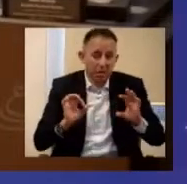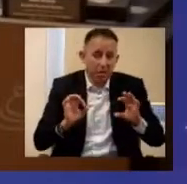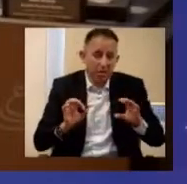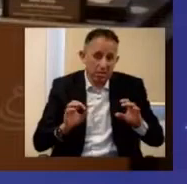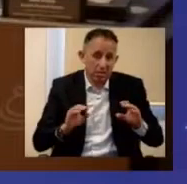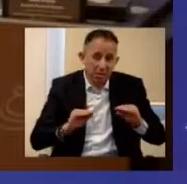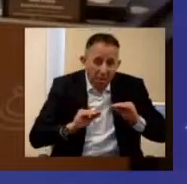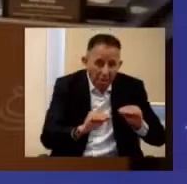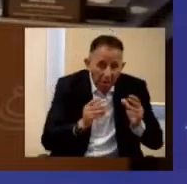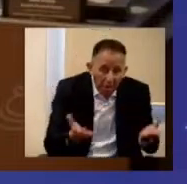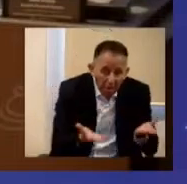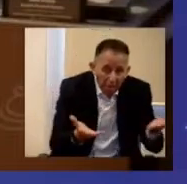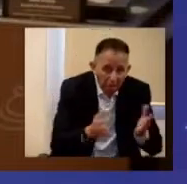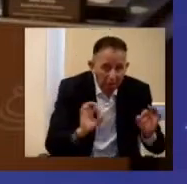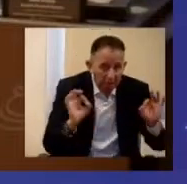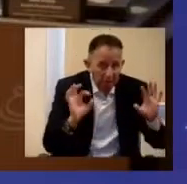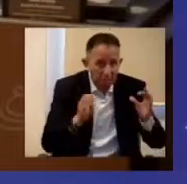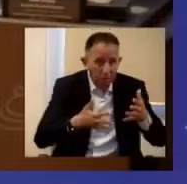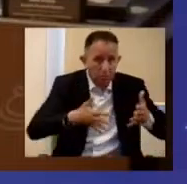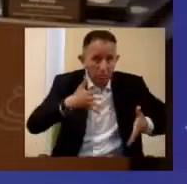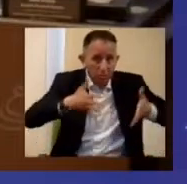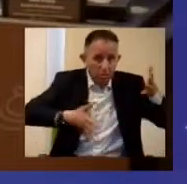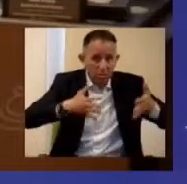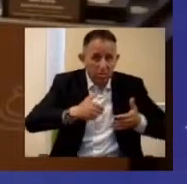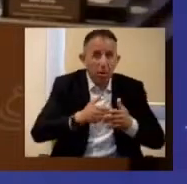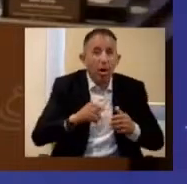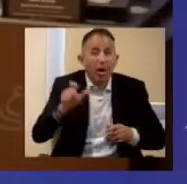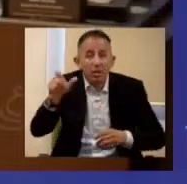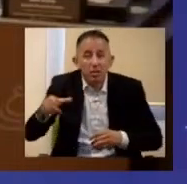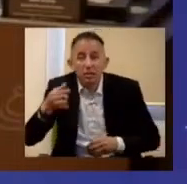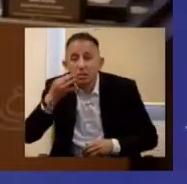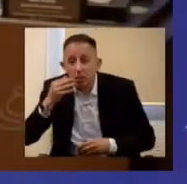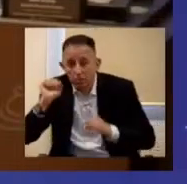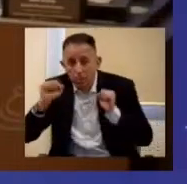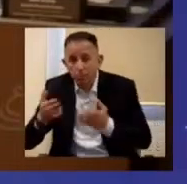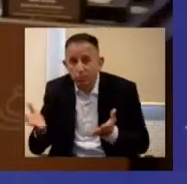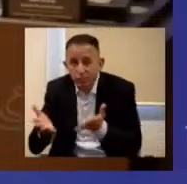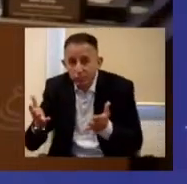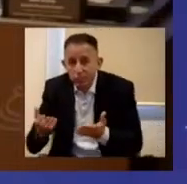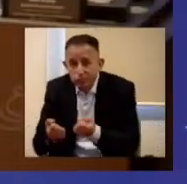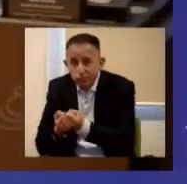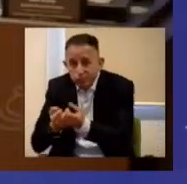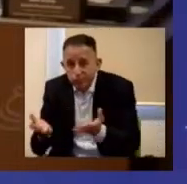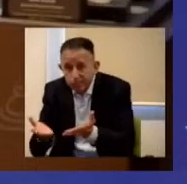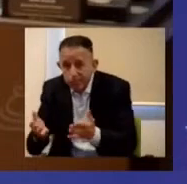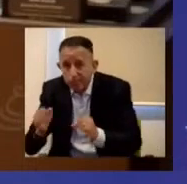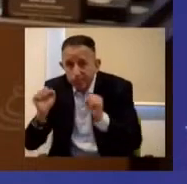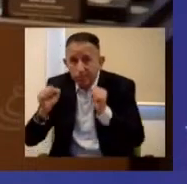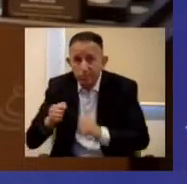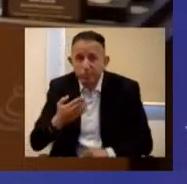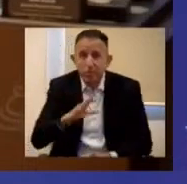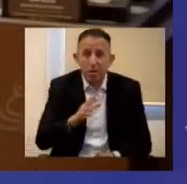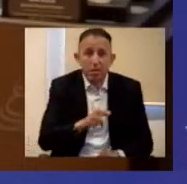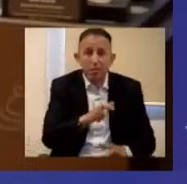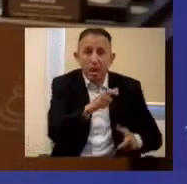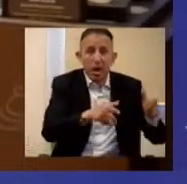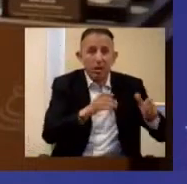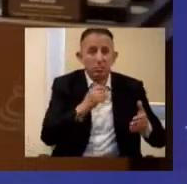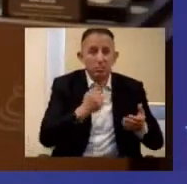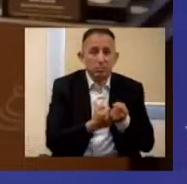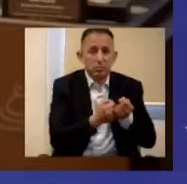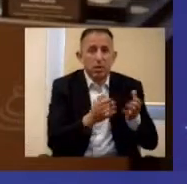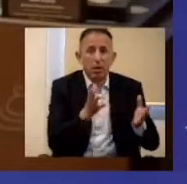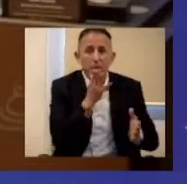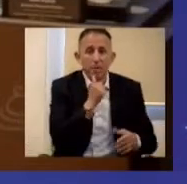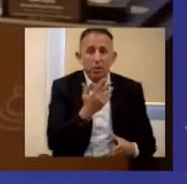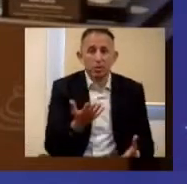are fundamental choices. Thank you. Thank you very much. I think the best way to close this very interesting and exciting